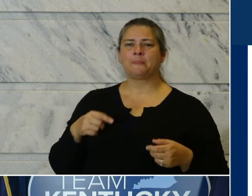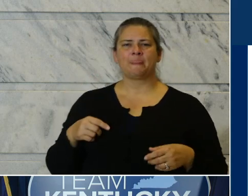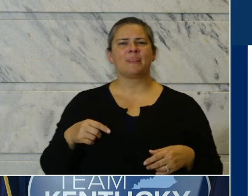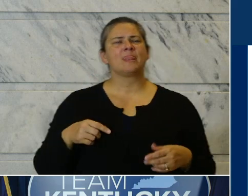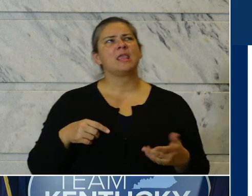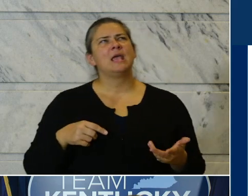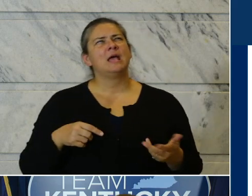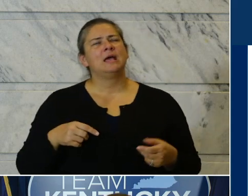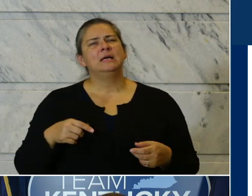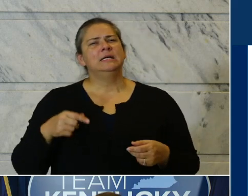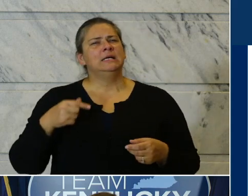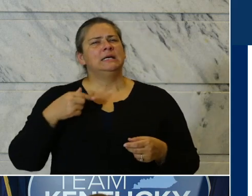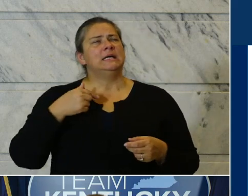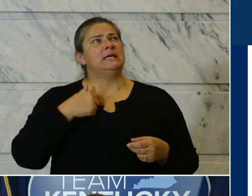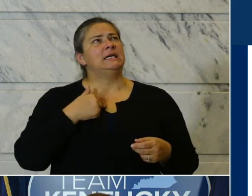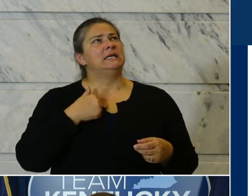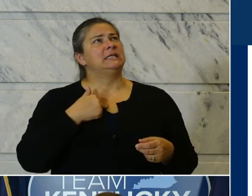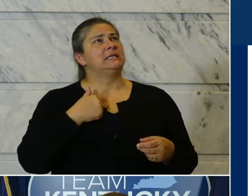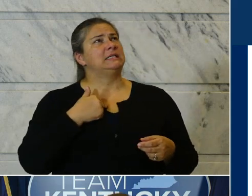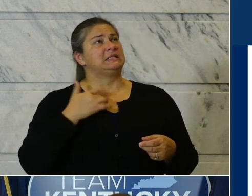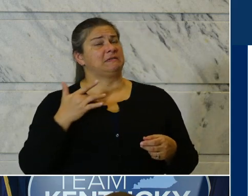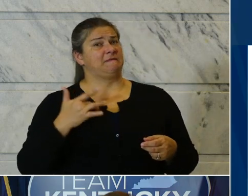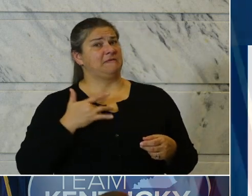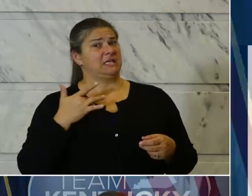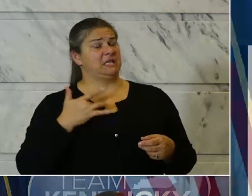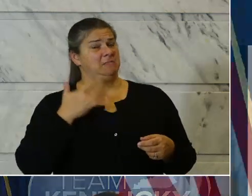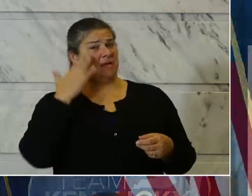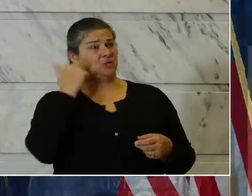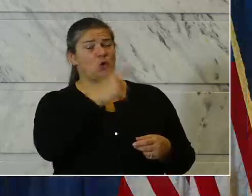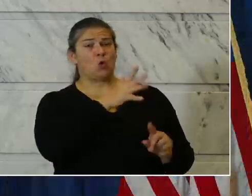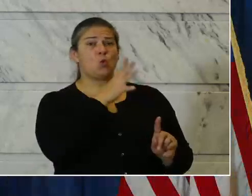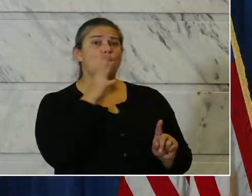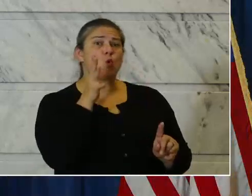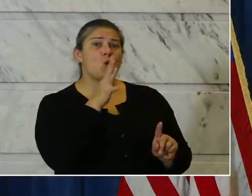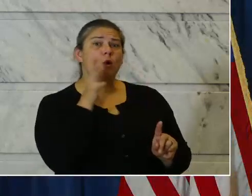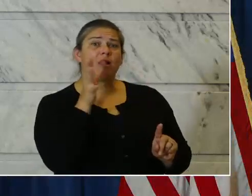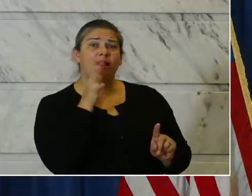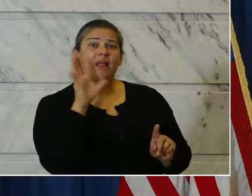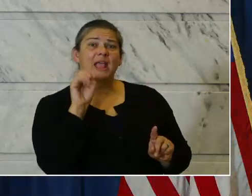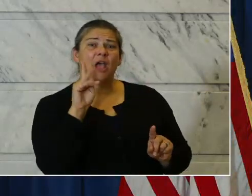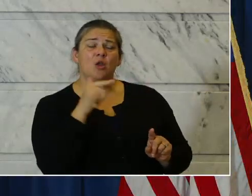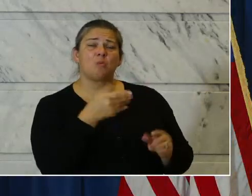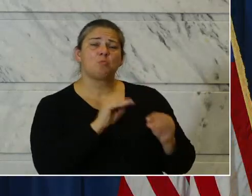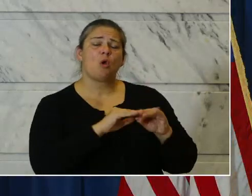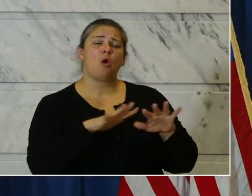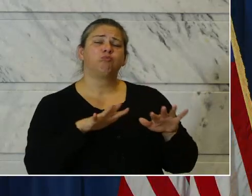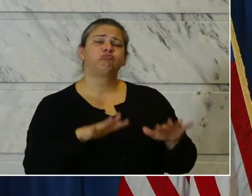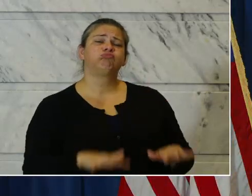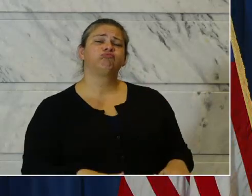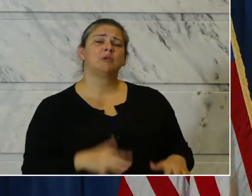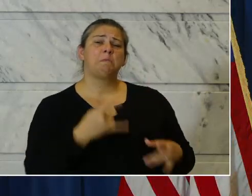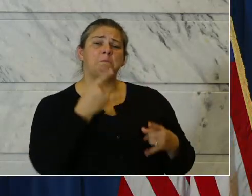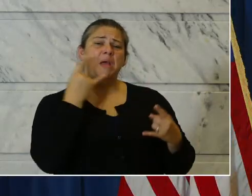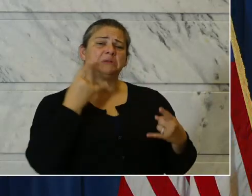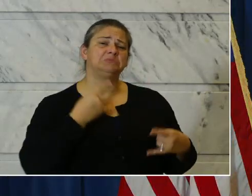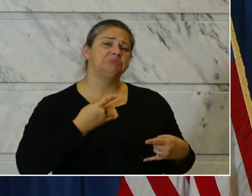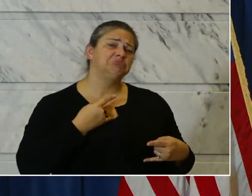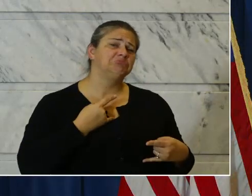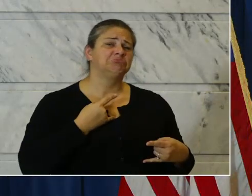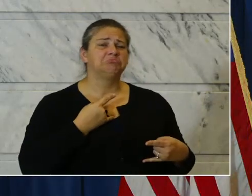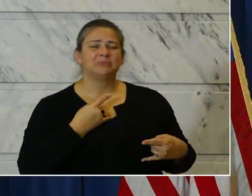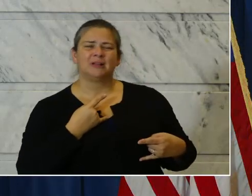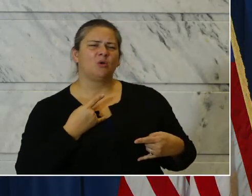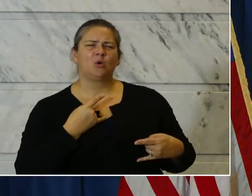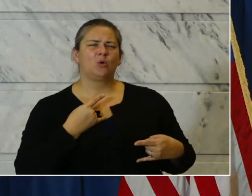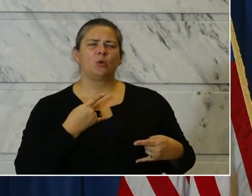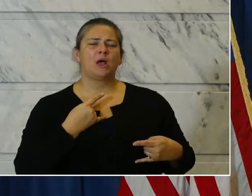So I don't think it's necessarily because rural counties are more lax in the mask wearing. I think right now,